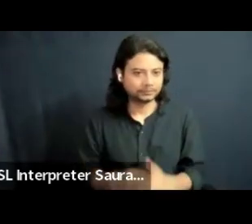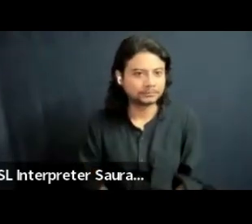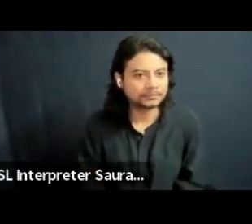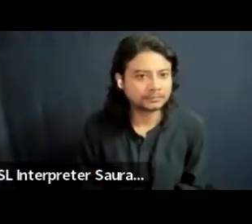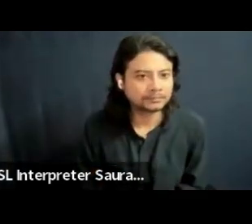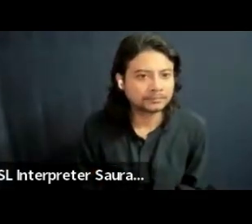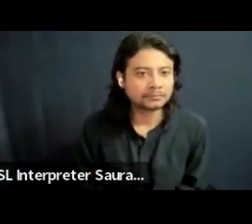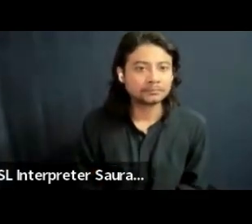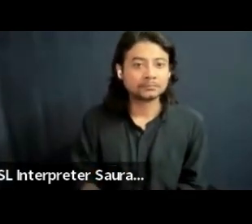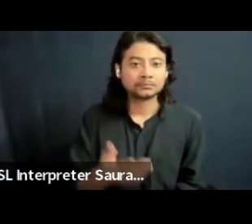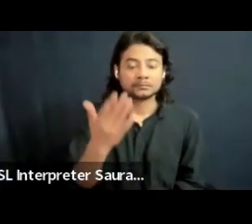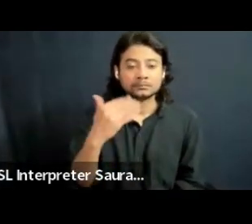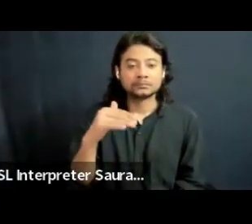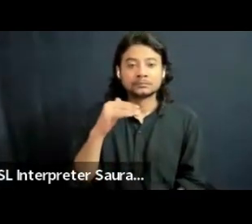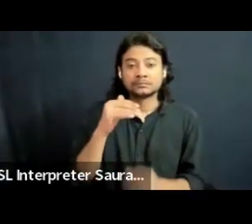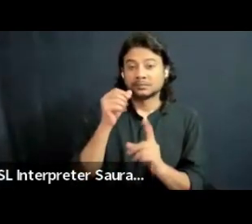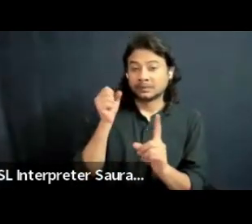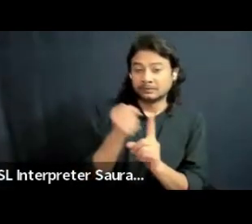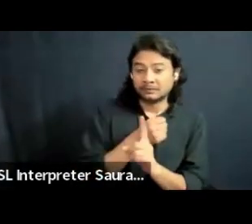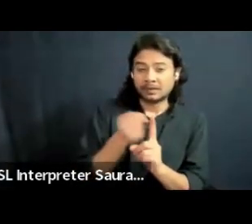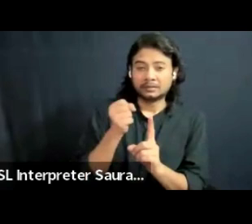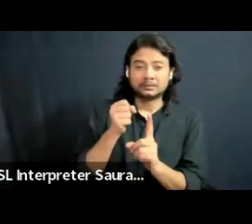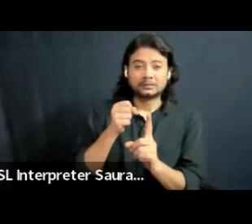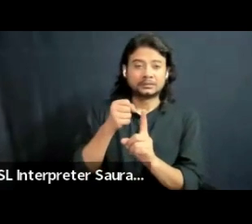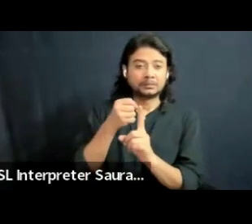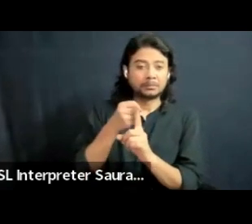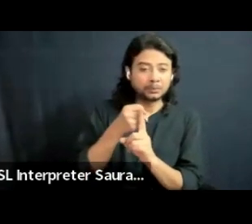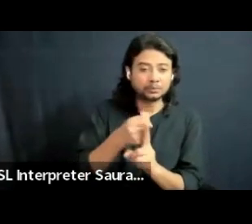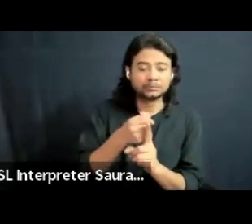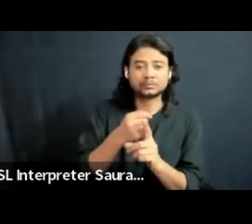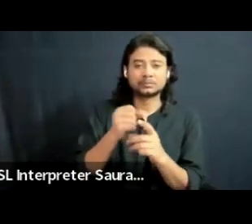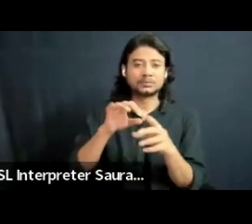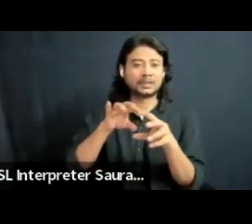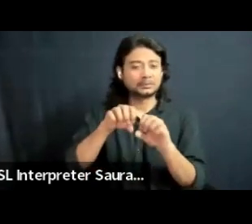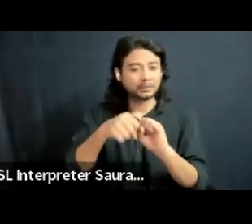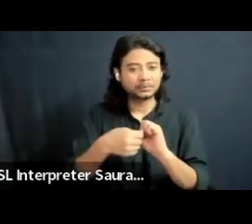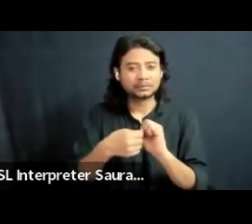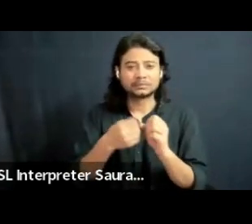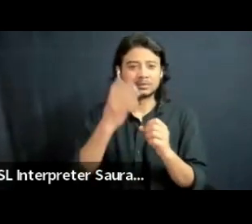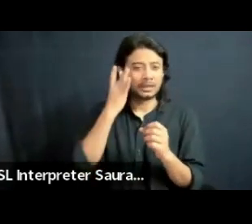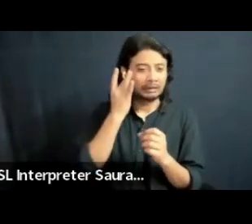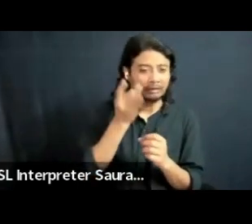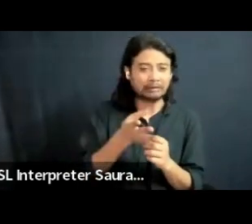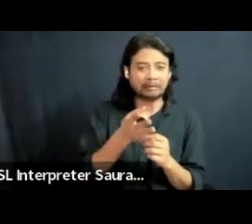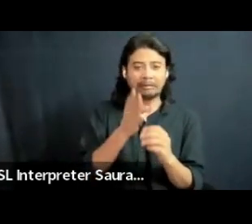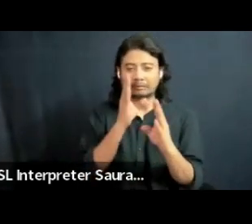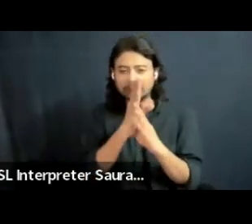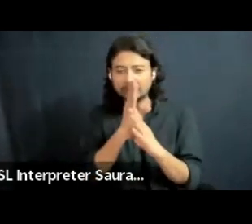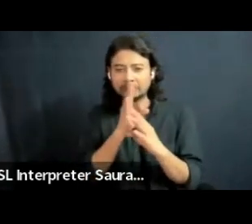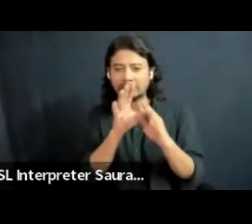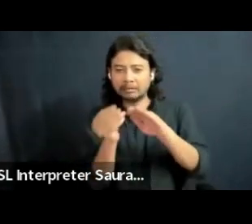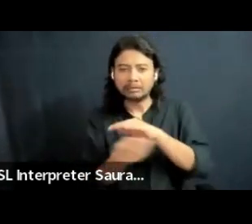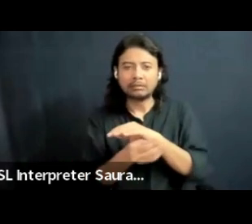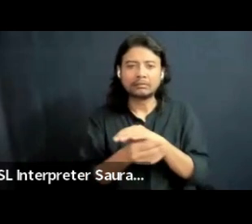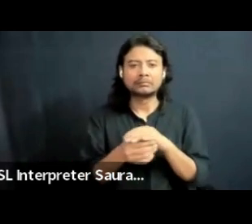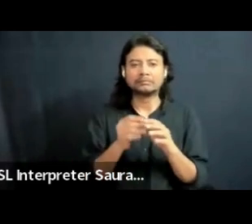Issues of violence, abuse, and exploitation. Unfortunately, there has been a thinking that what is not okay for all